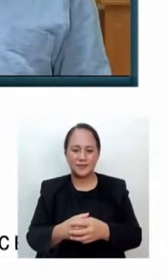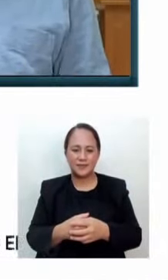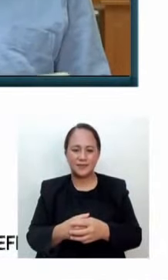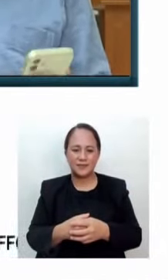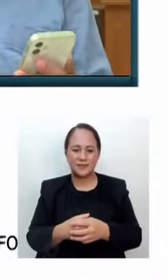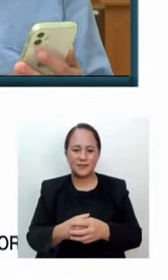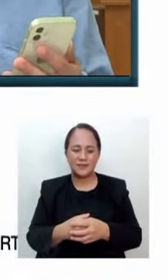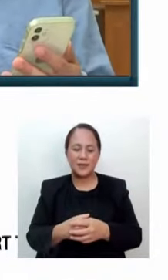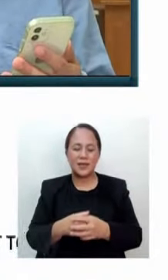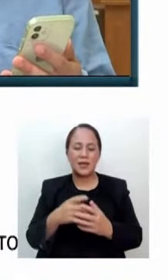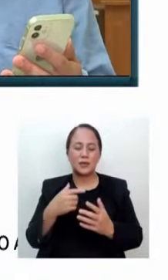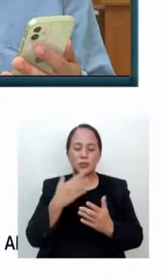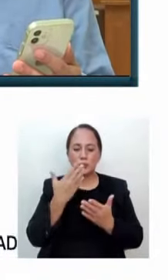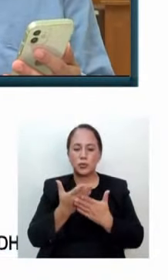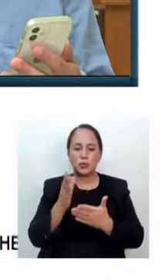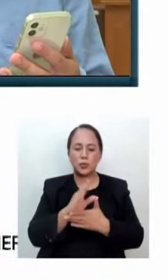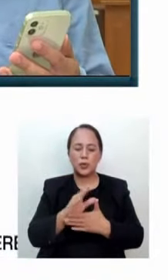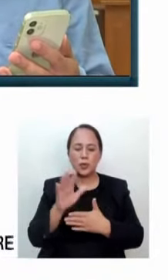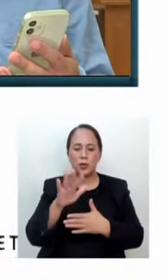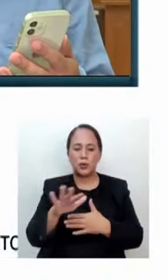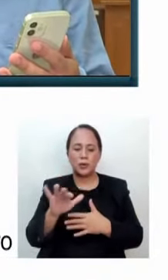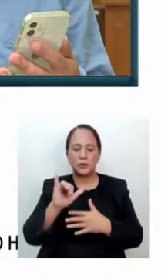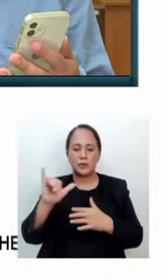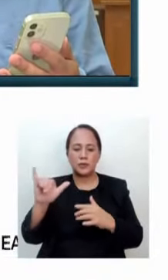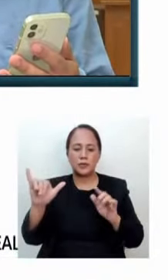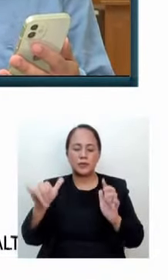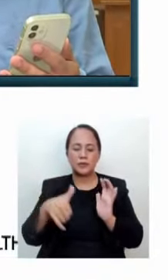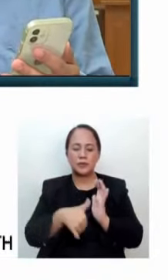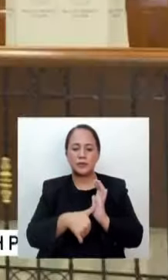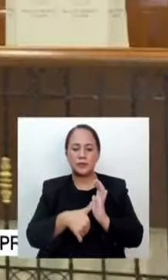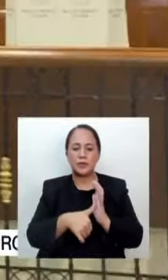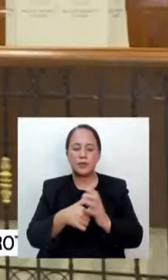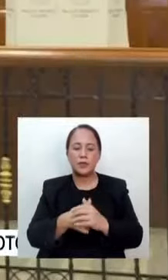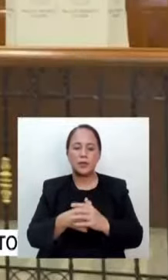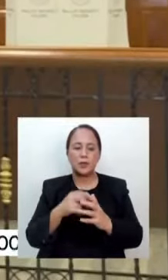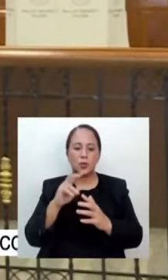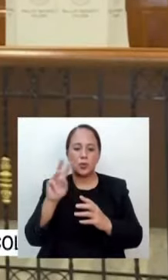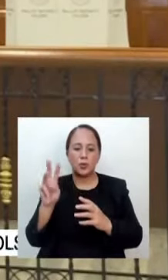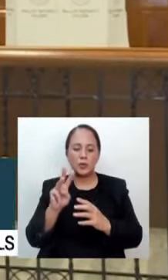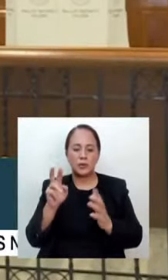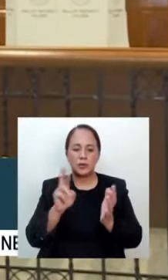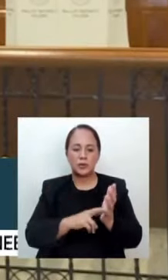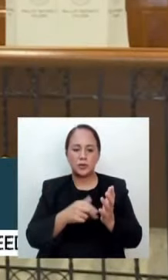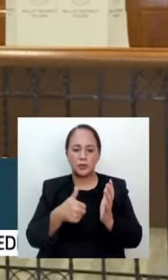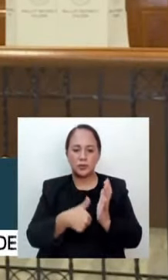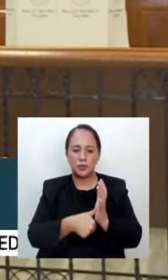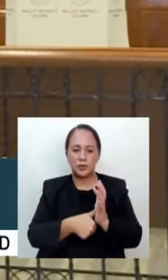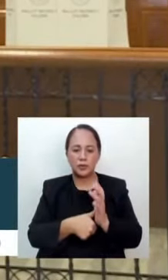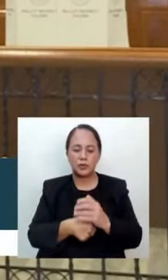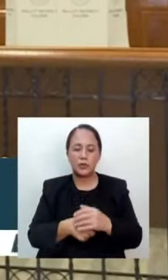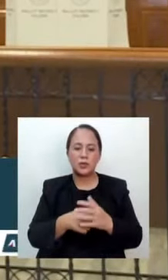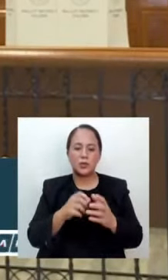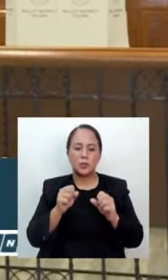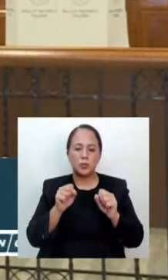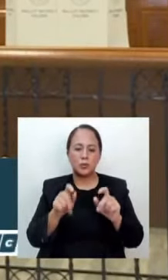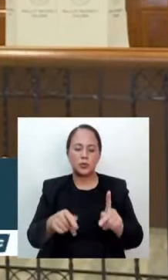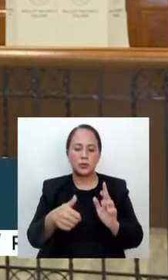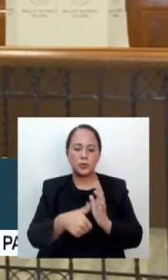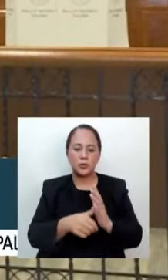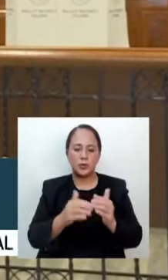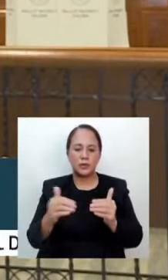Hi, Carmina. Good afternoon. Local absentee voting began in earnest Wednesday as registered voters took the opportunity to vote